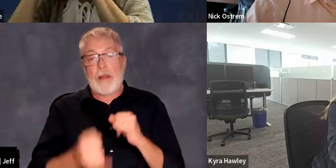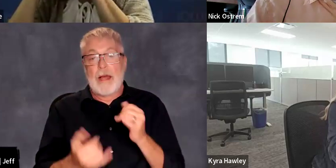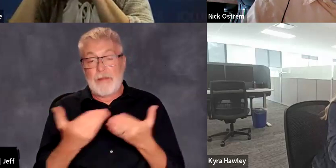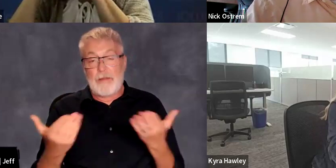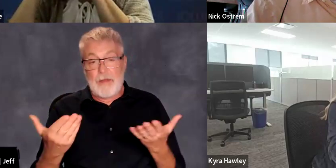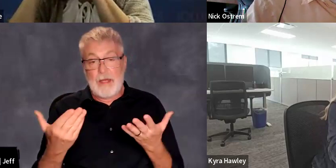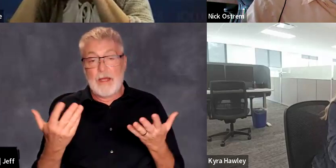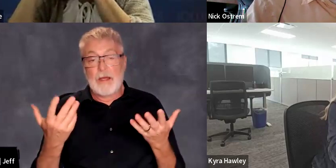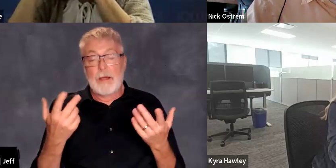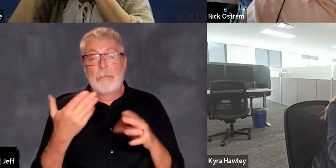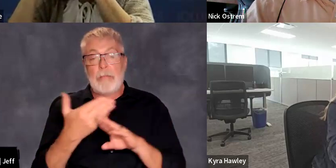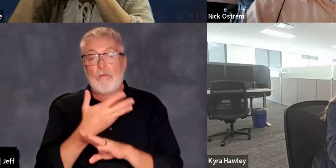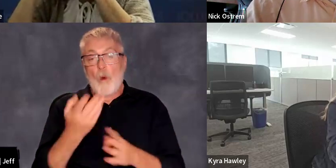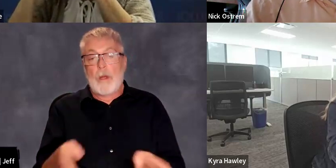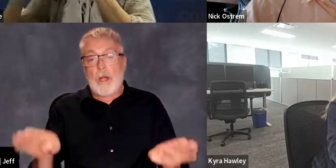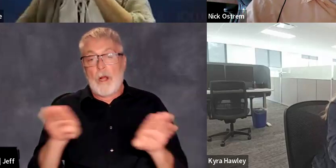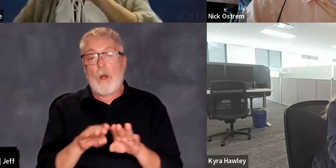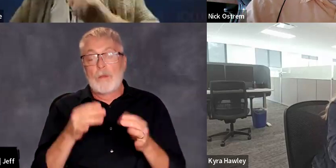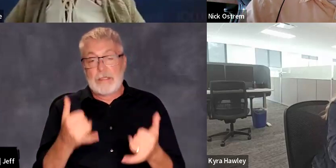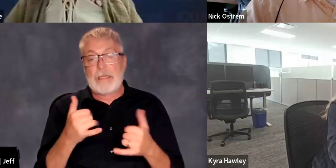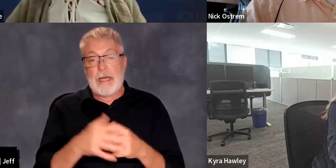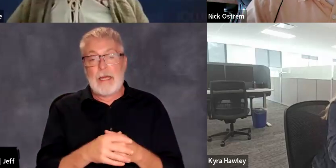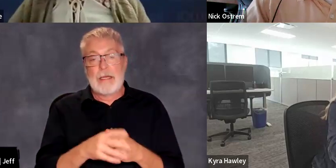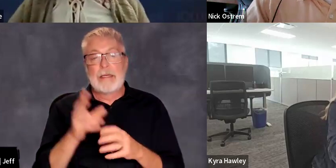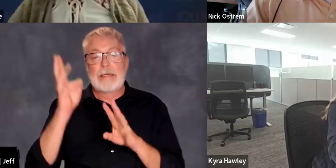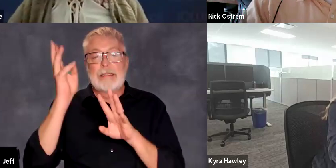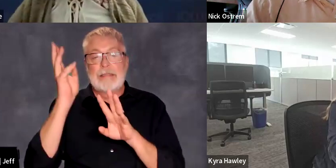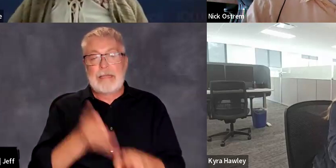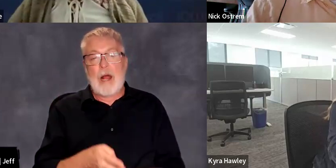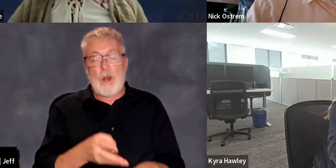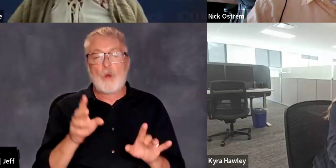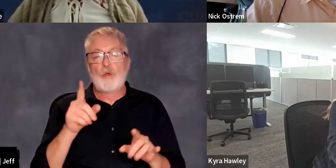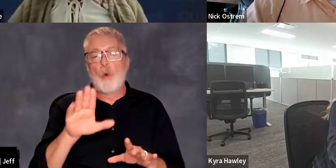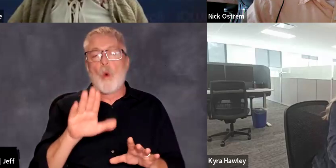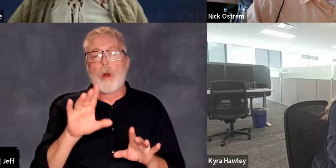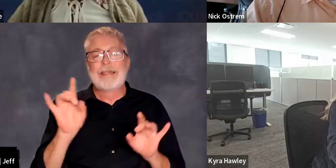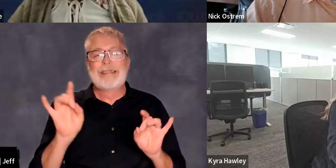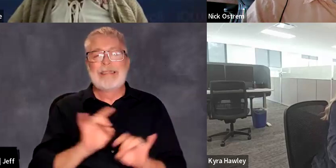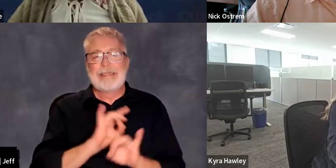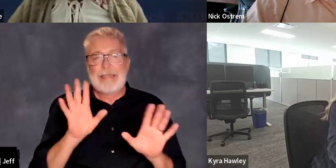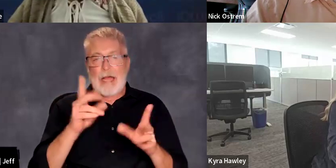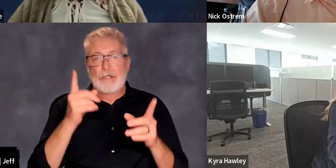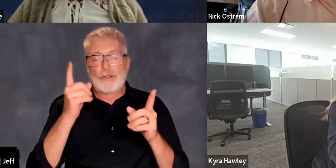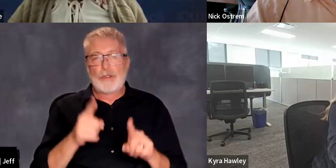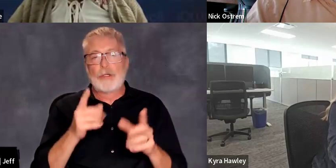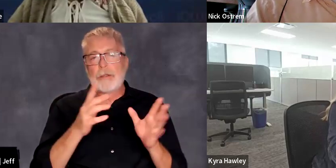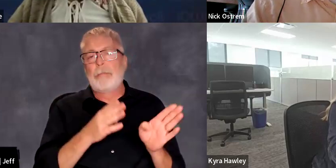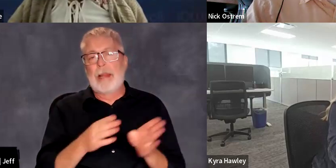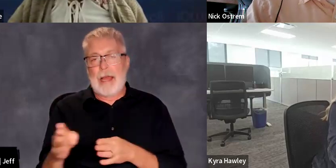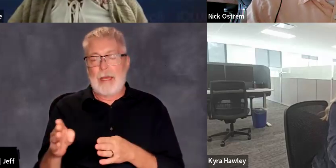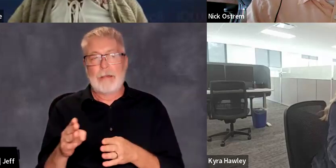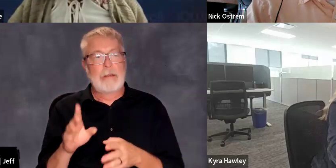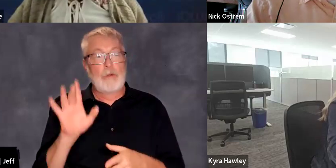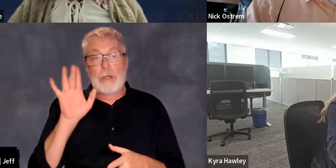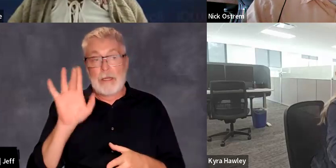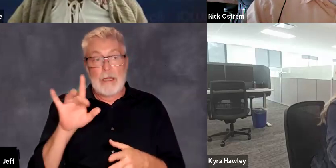going to have us do before we leave is once again download that disaster plan. You can click it. It